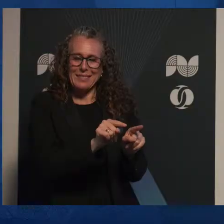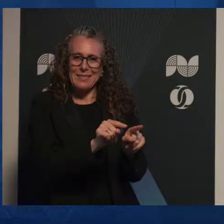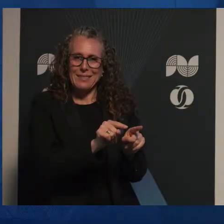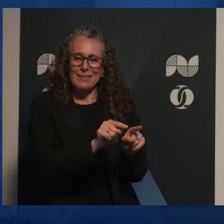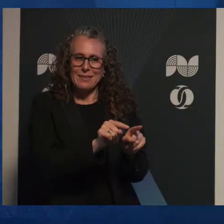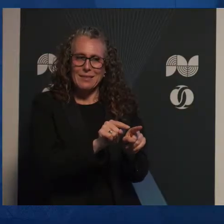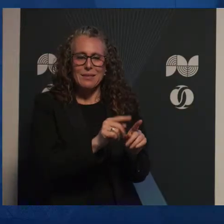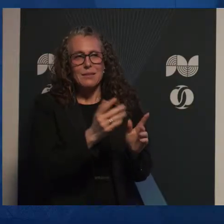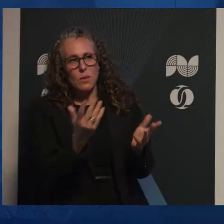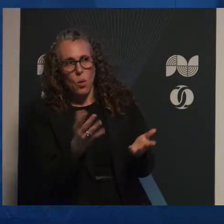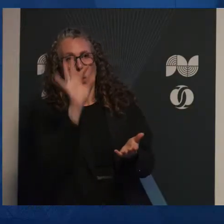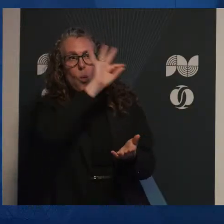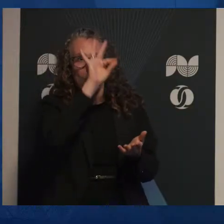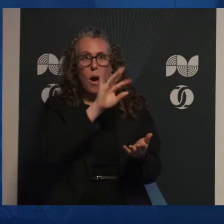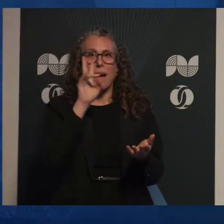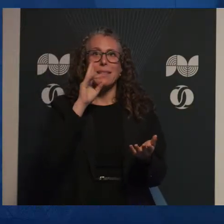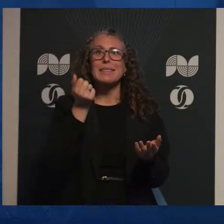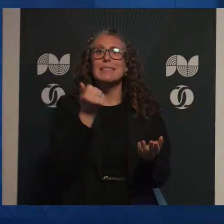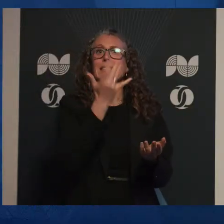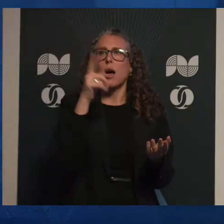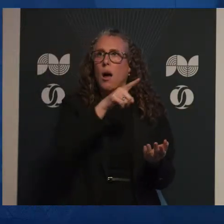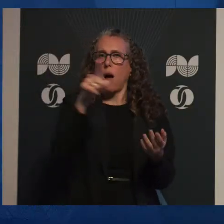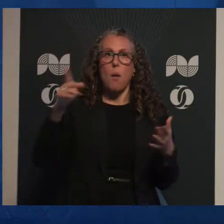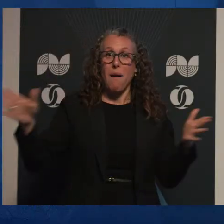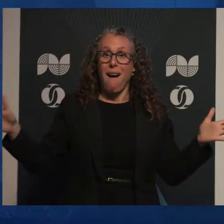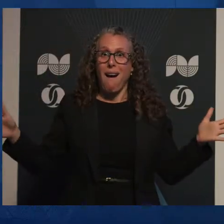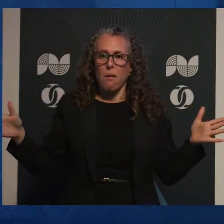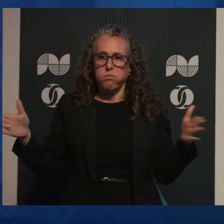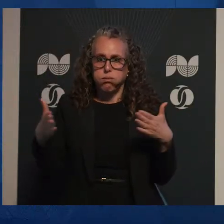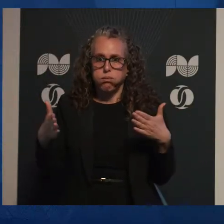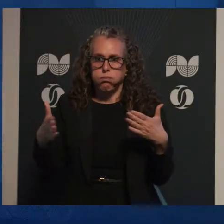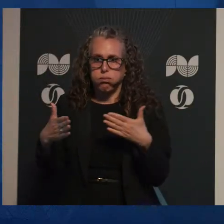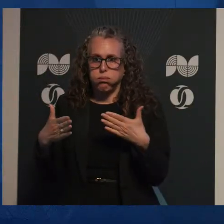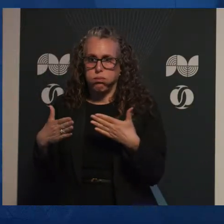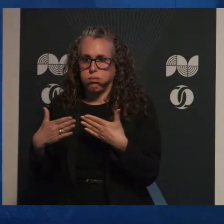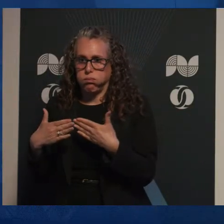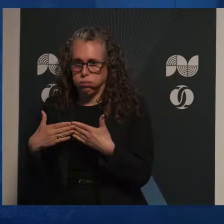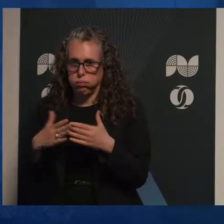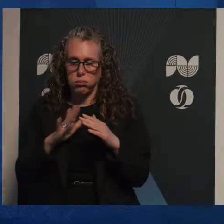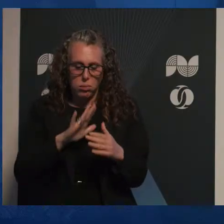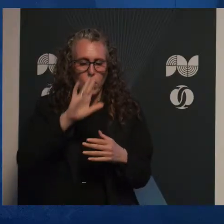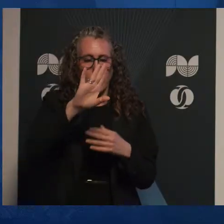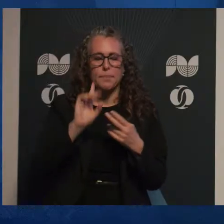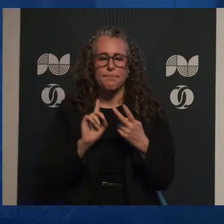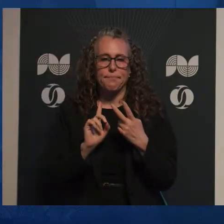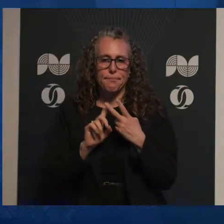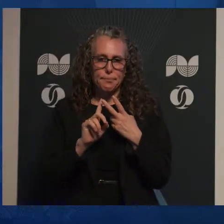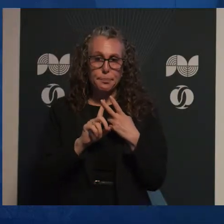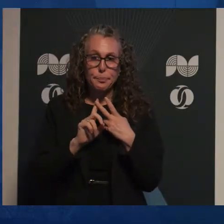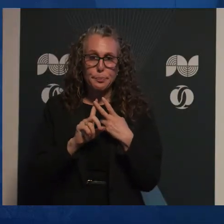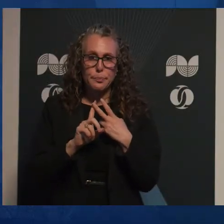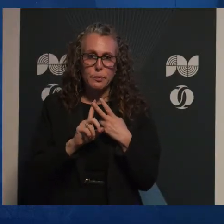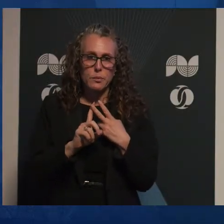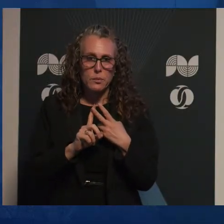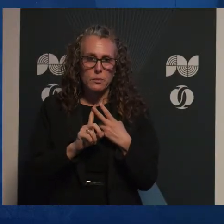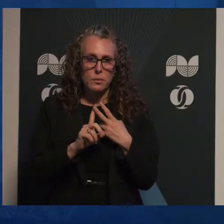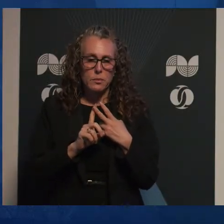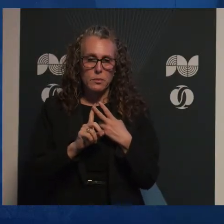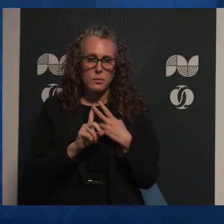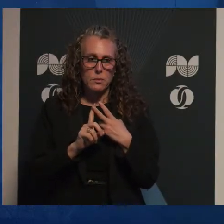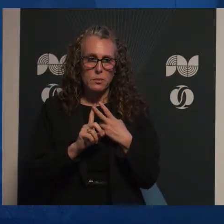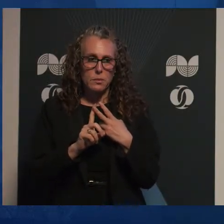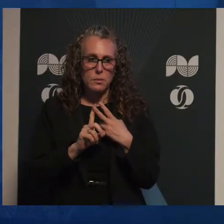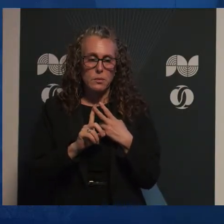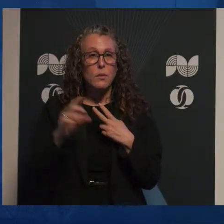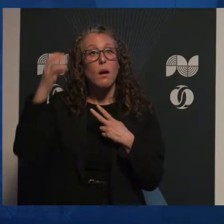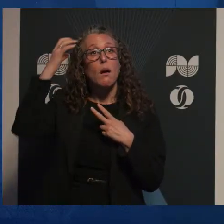in some parts getting more closed than what we would like, what this means for open societies. And second, there is much more alignment around the